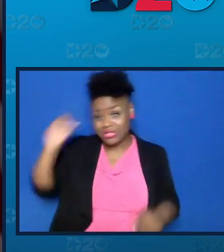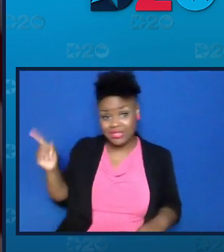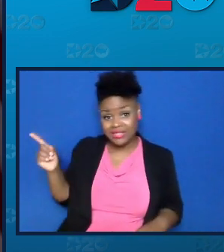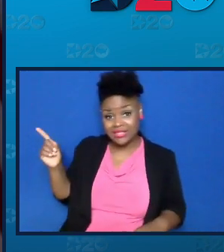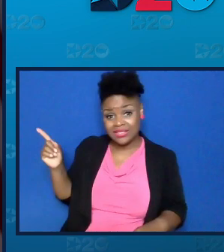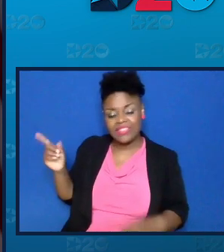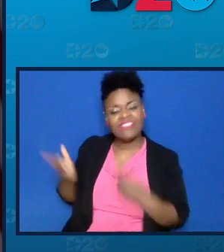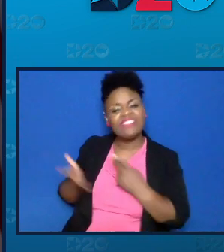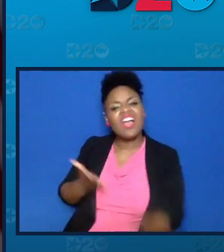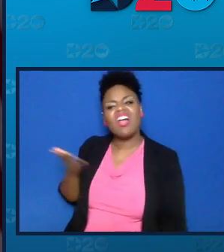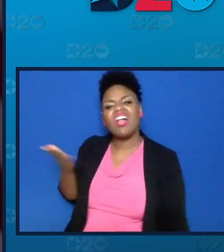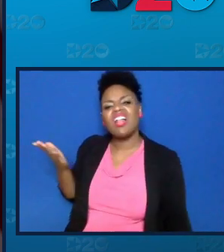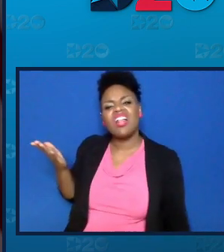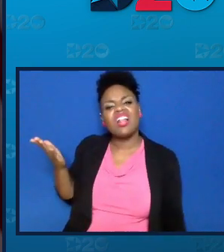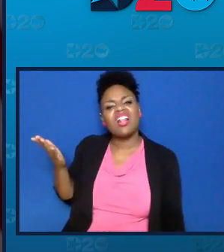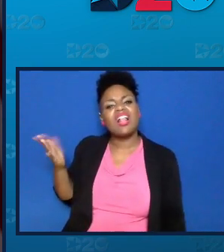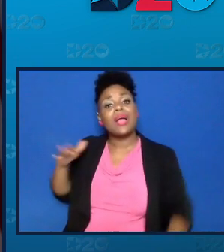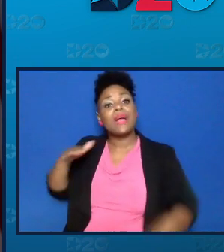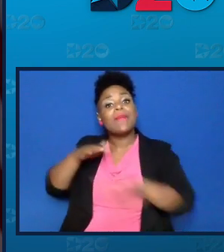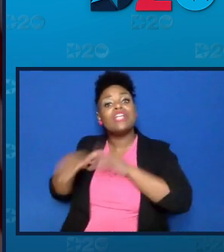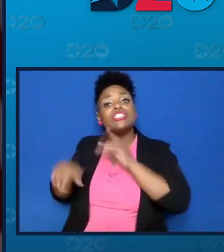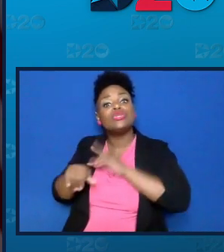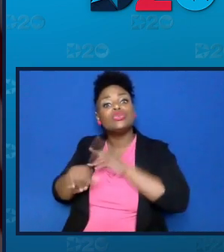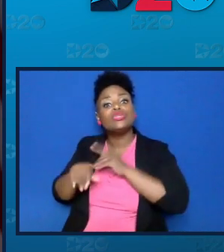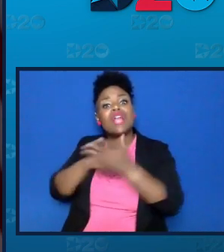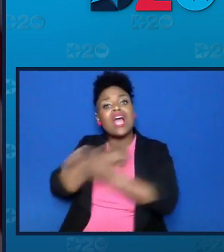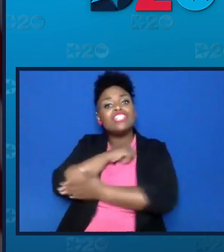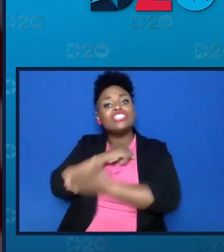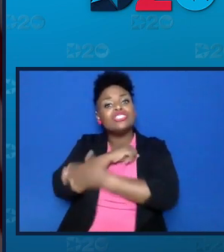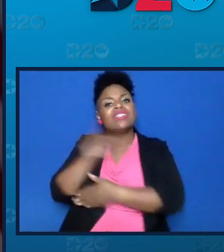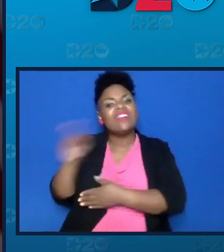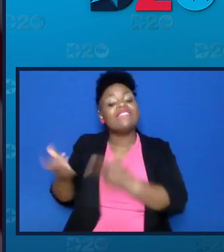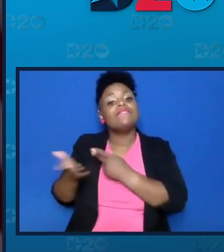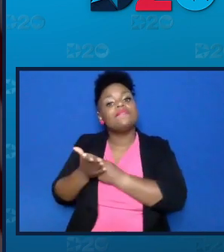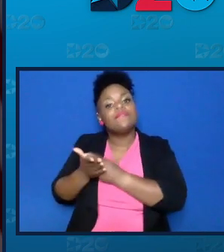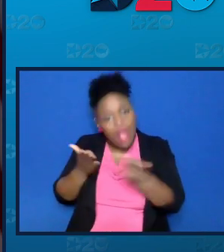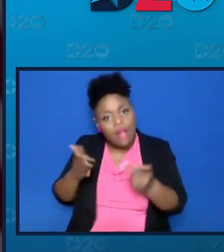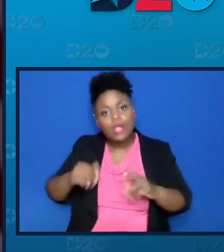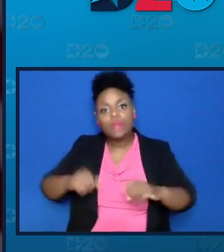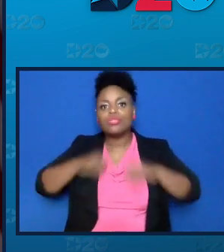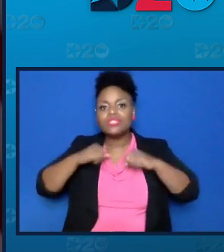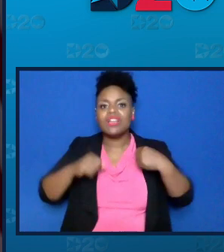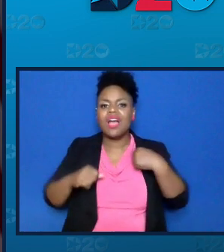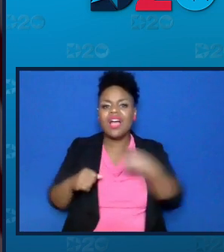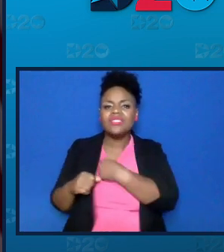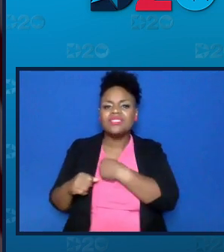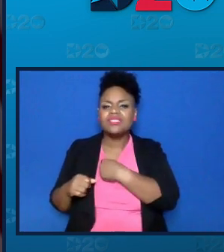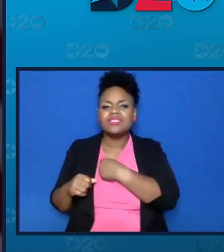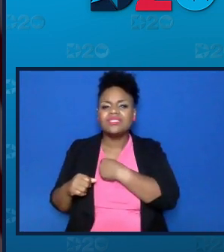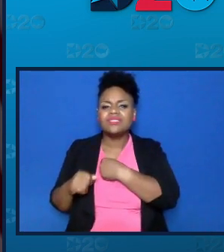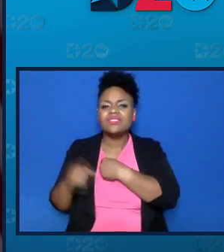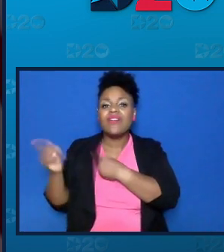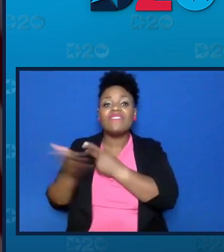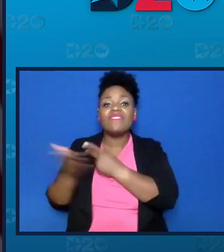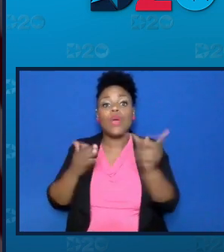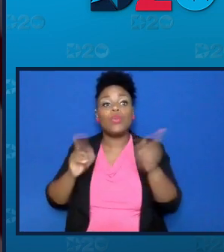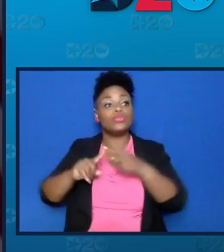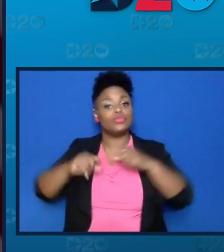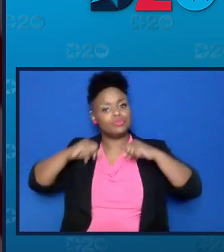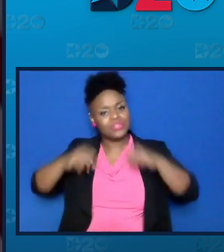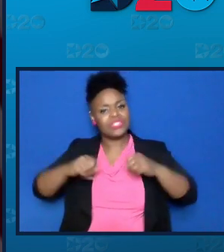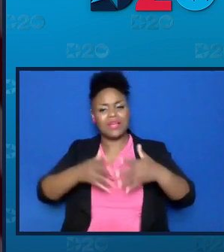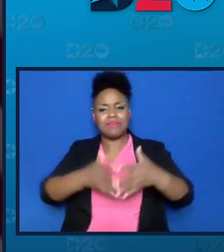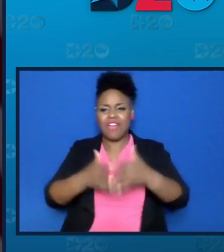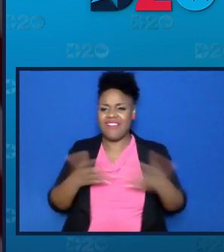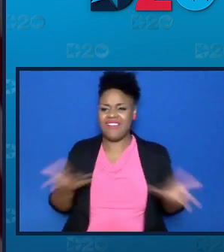most basic duty to the nation. He's failed to protect us. He's failed to protect America. And